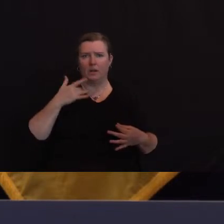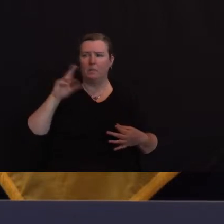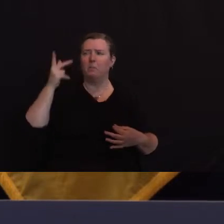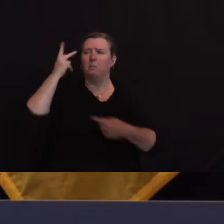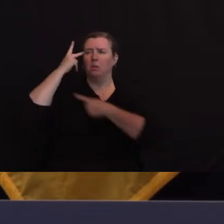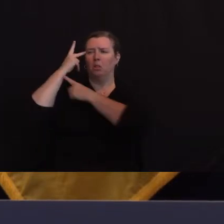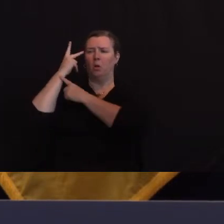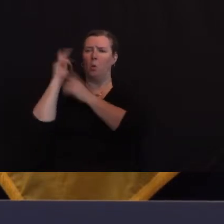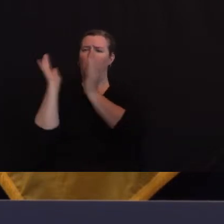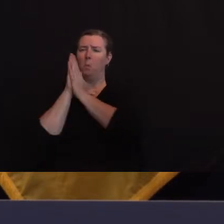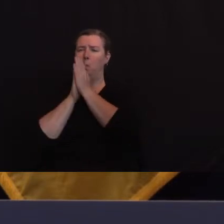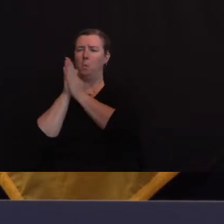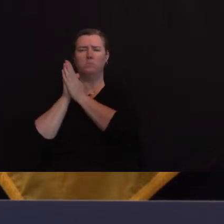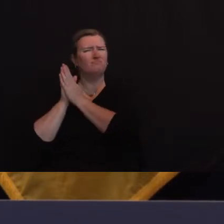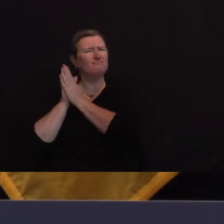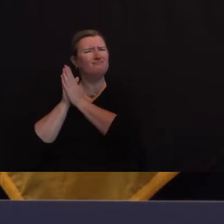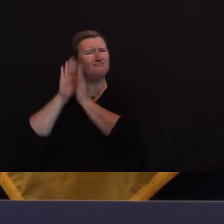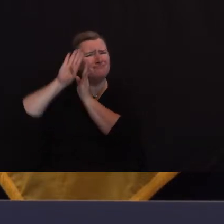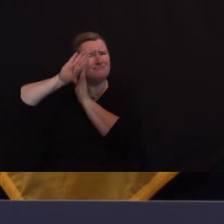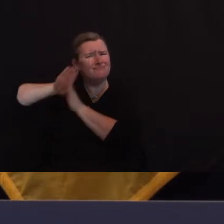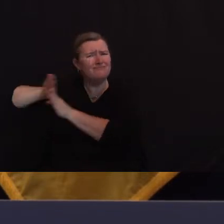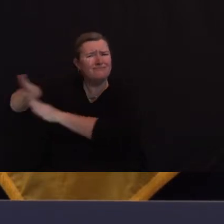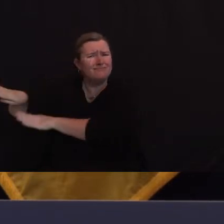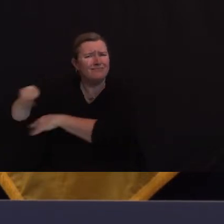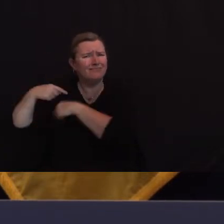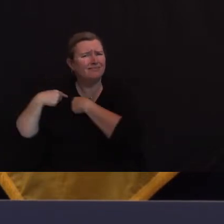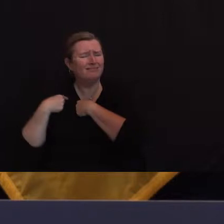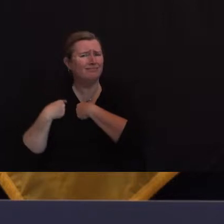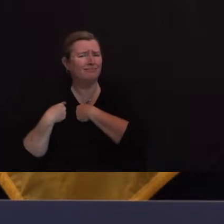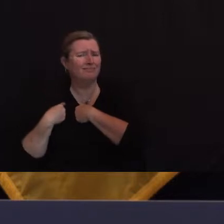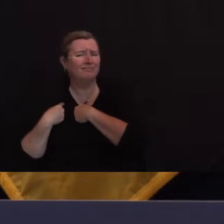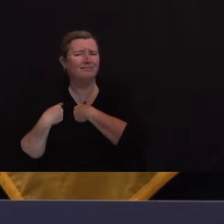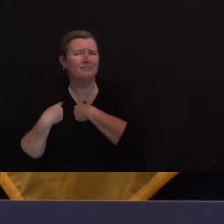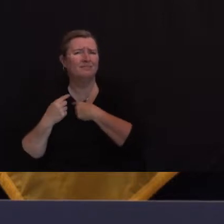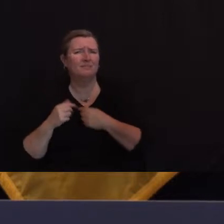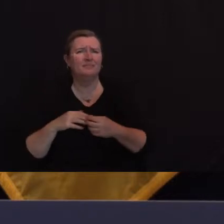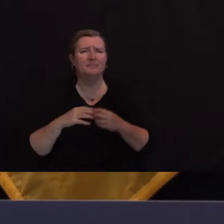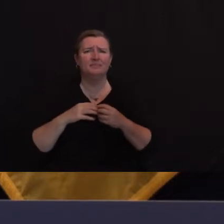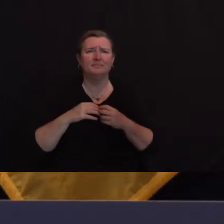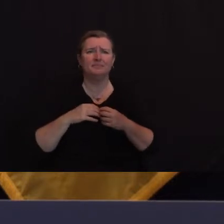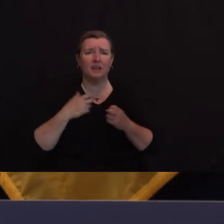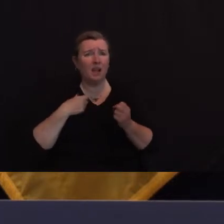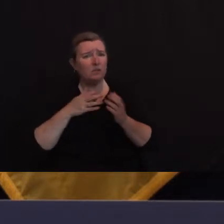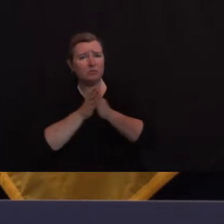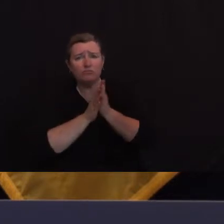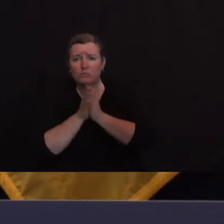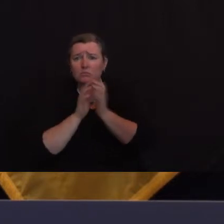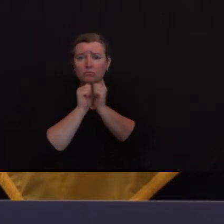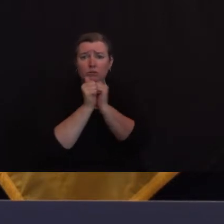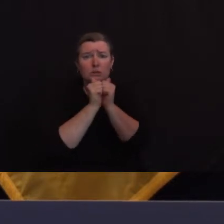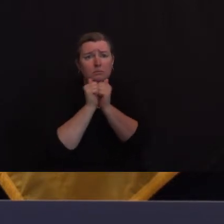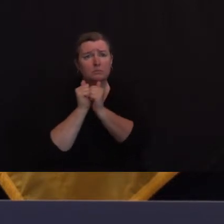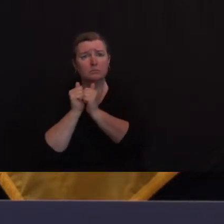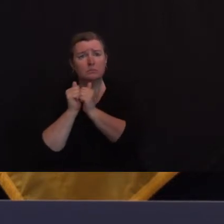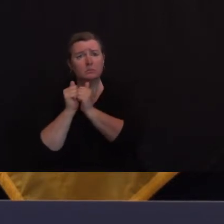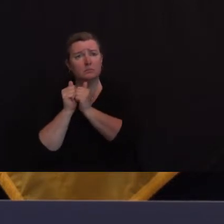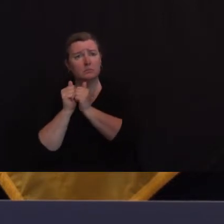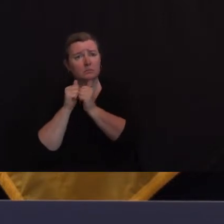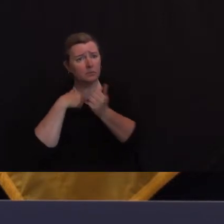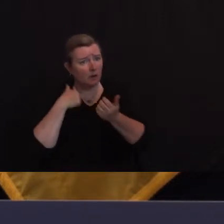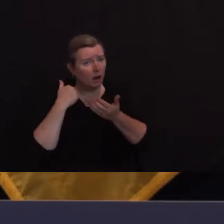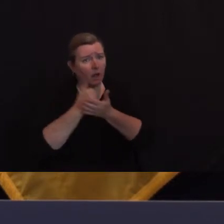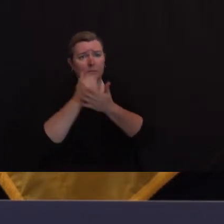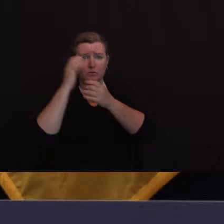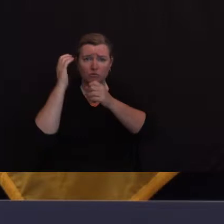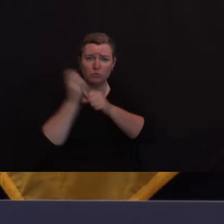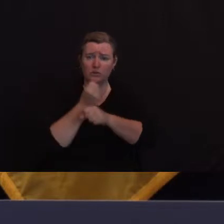political matter, I am running like I'm 10 points behind, but it just isn't. It is not a factor in any of this. And again, I'm